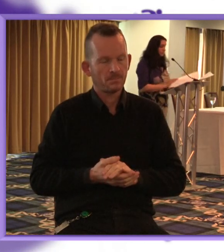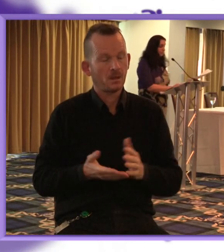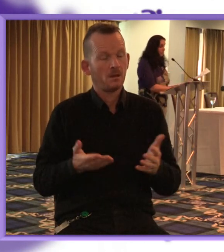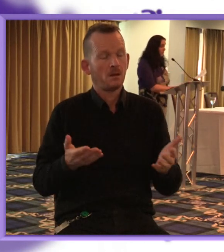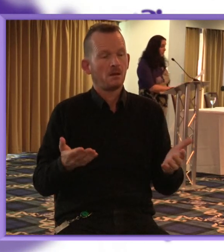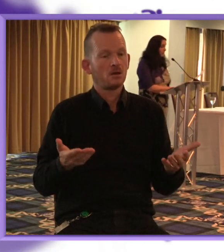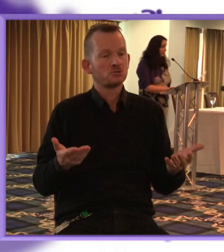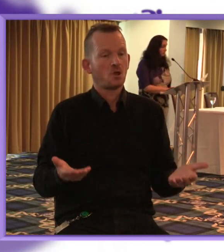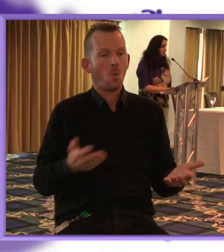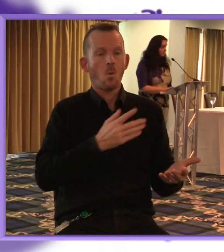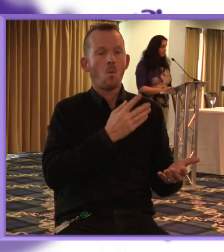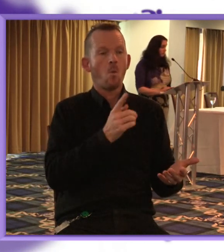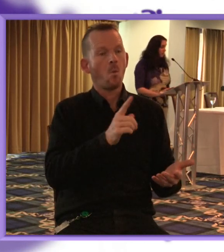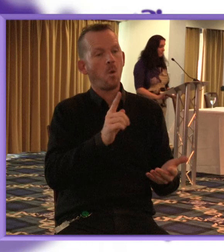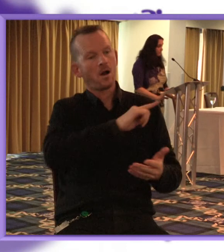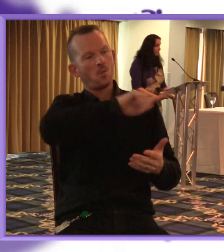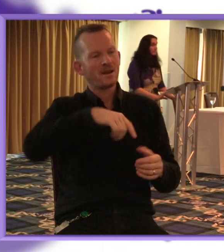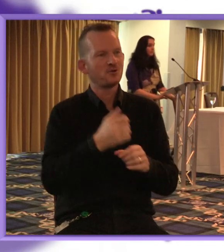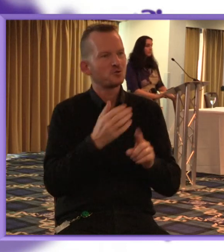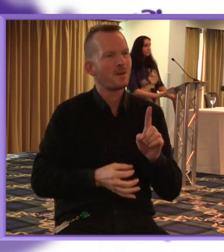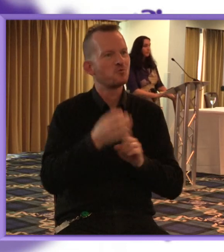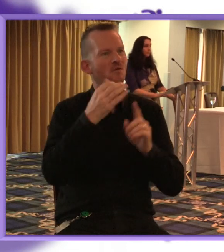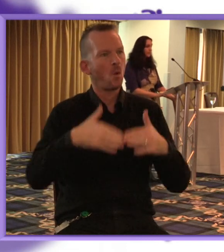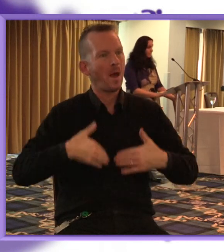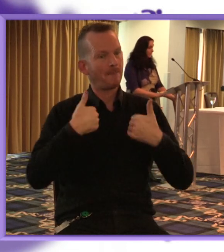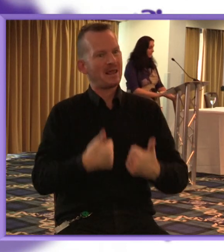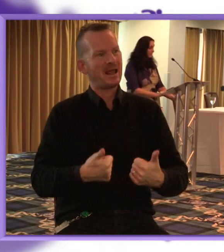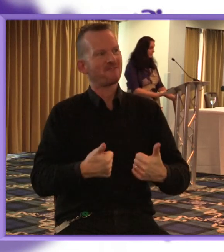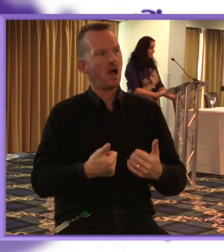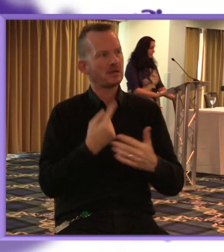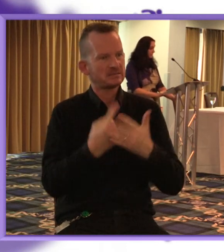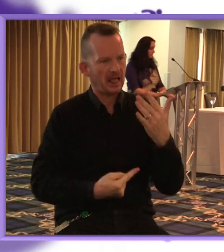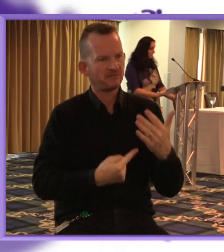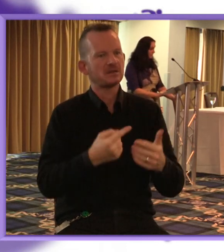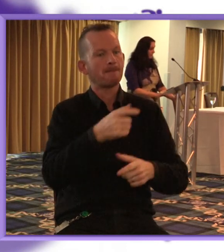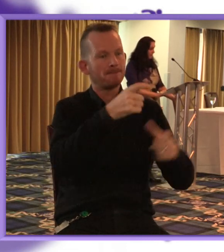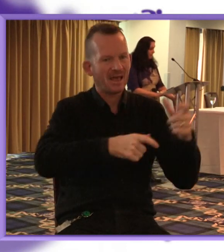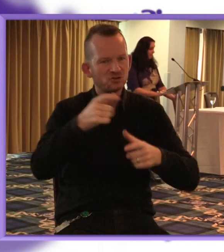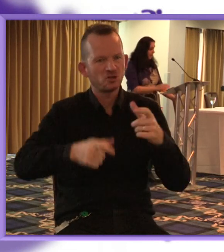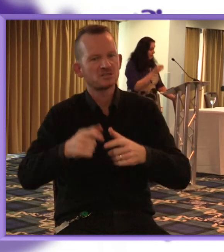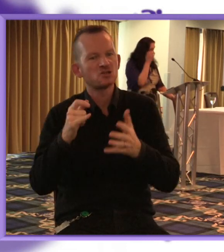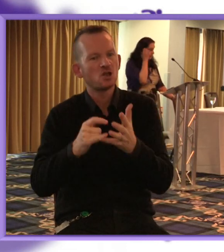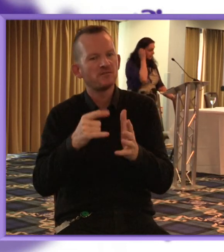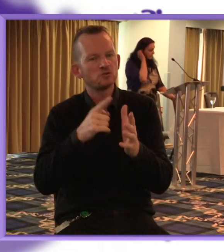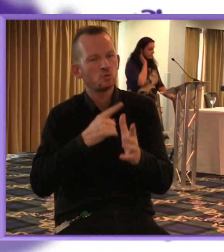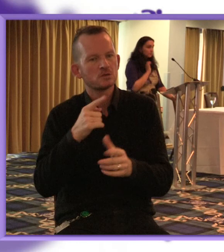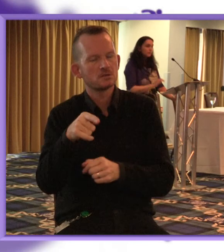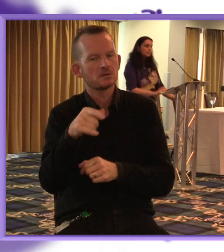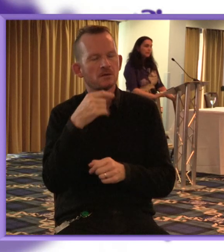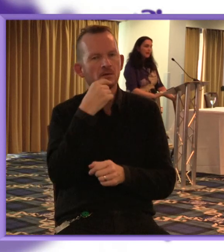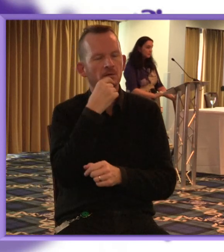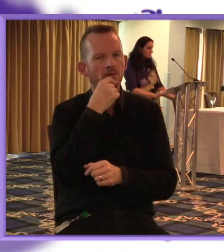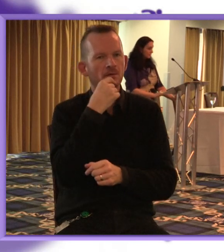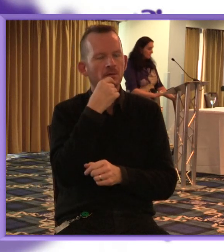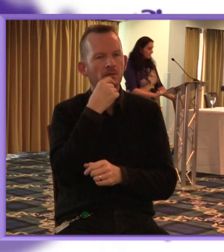So, what can we do to improve well-being for ourselves and for our patients and service users? I think I'd like to